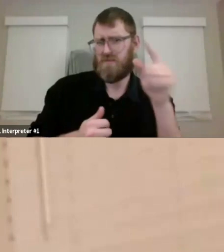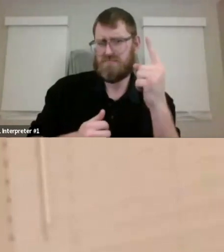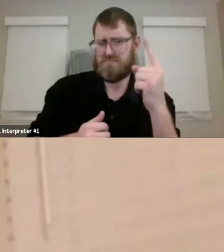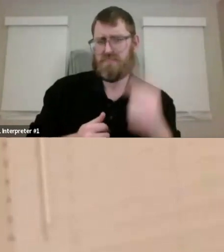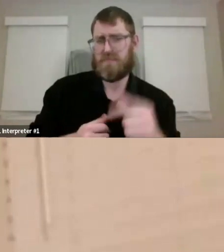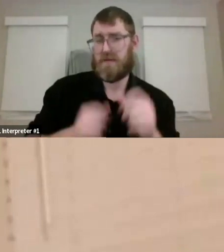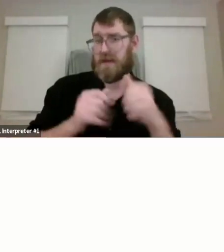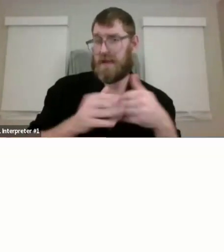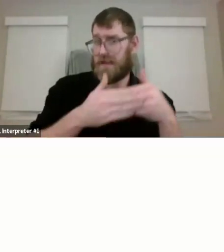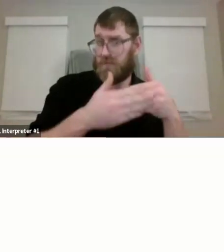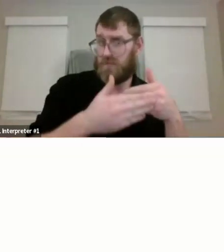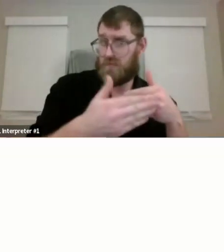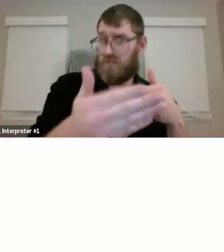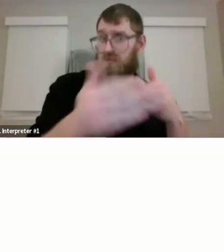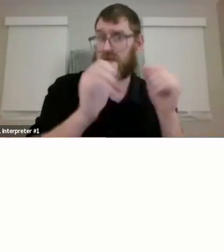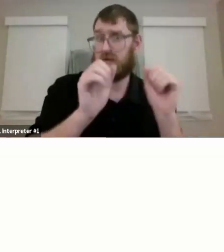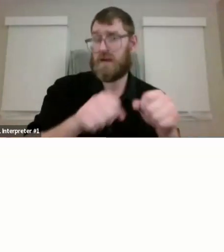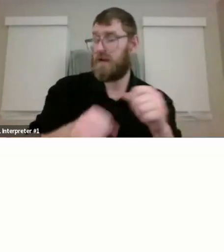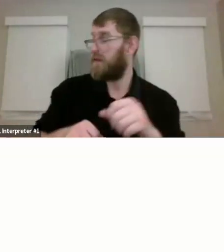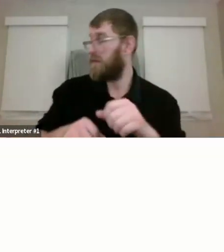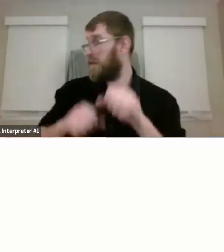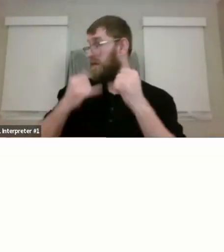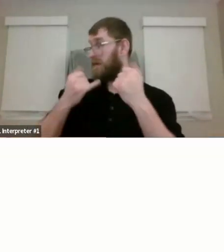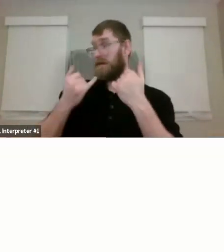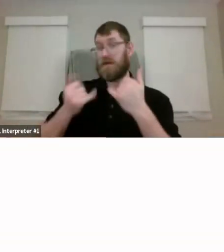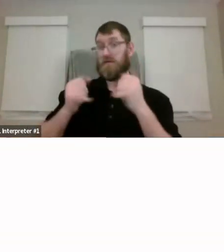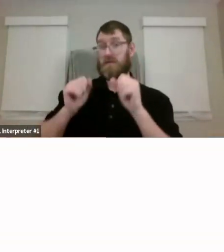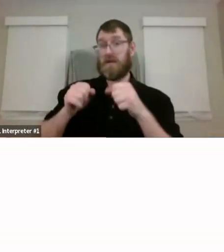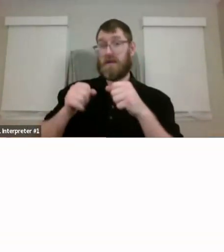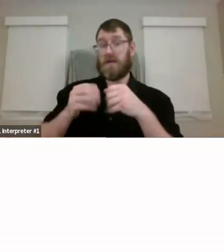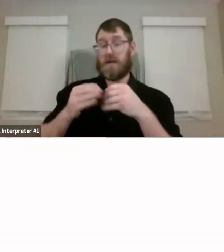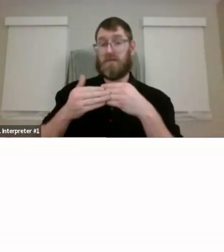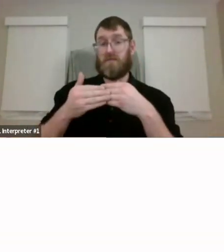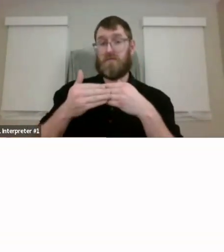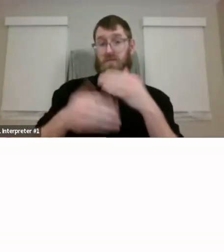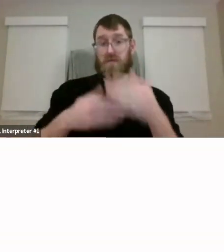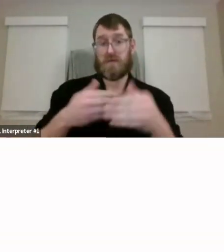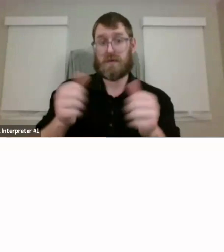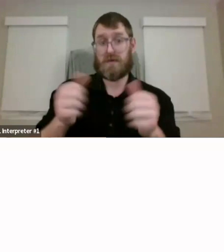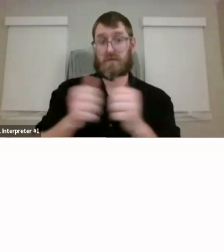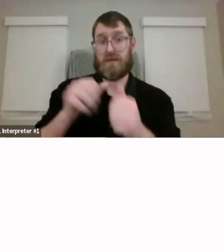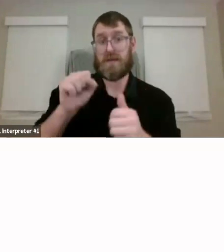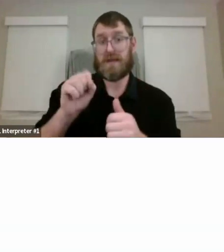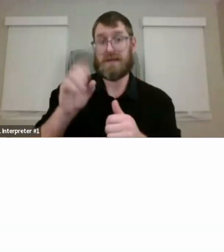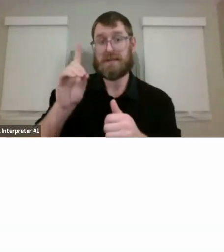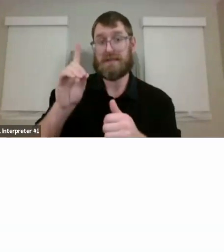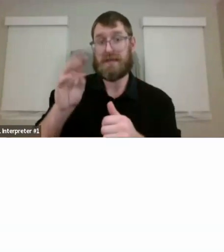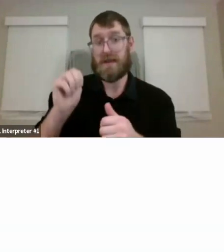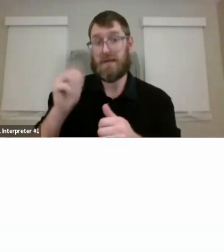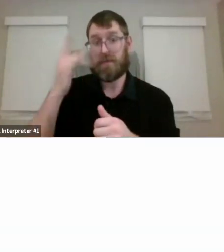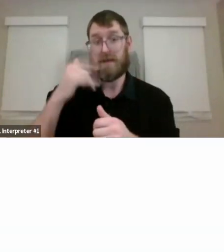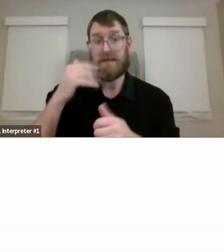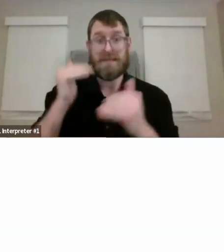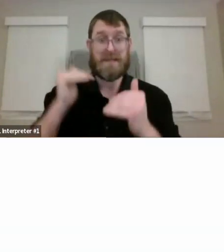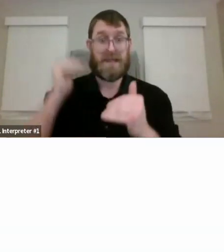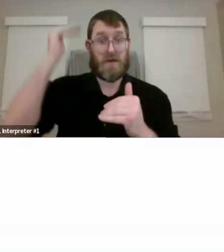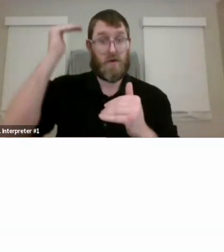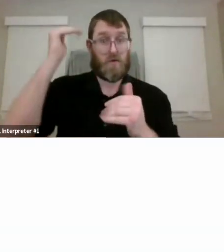proceed? They cannot proceed with SDM without the permission of the child because it is the adult